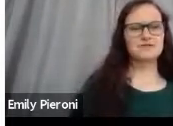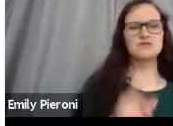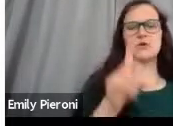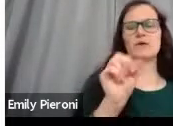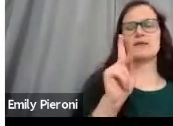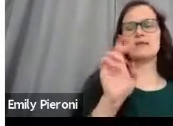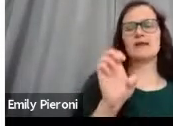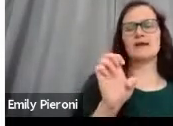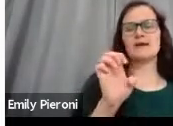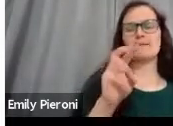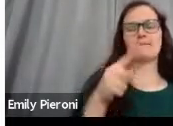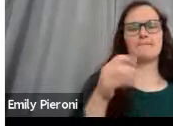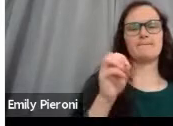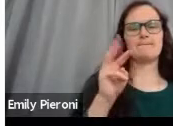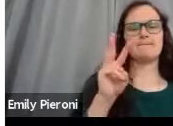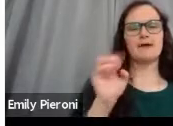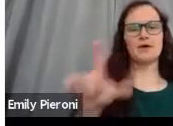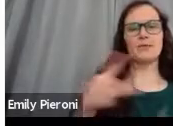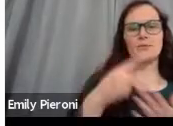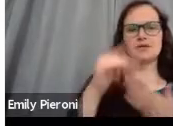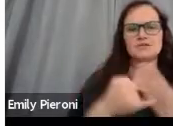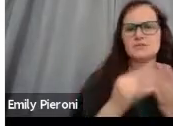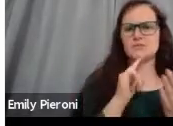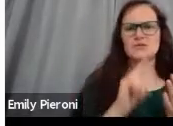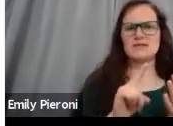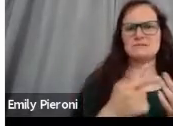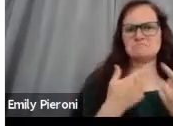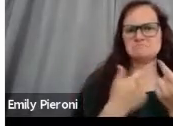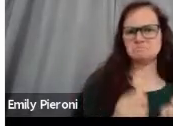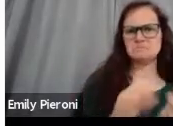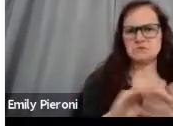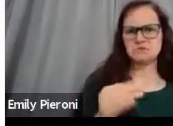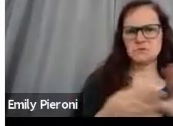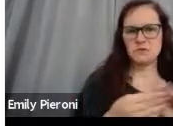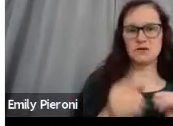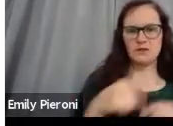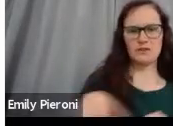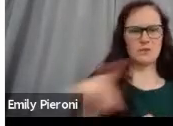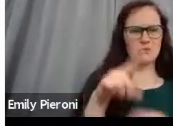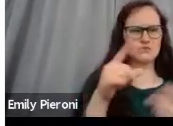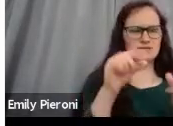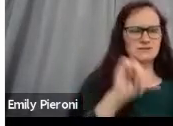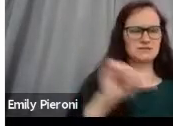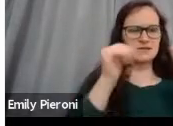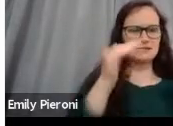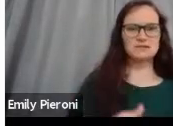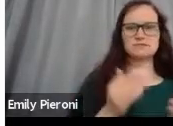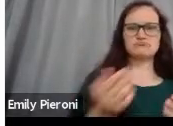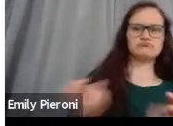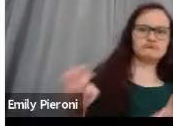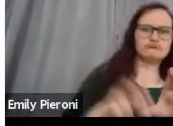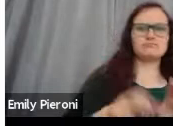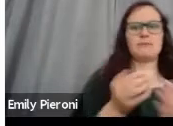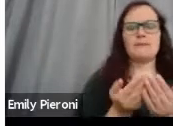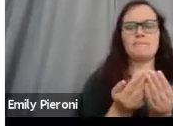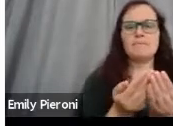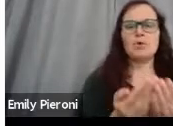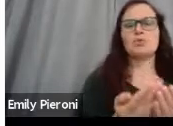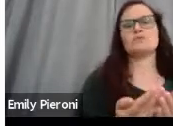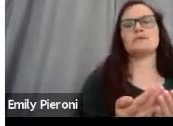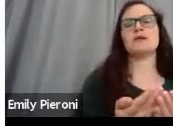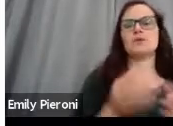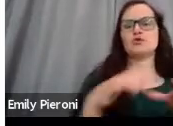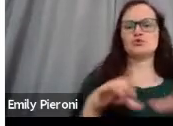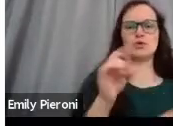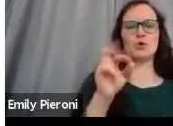project, which I think is a pretty fascinating story. These scientists were out on a boat drilling cores in